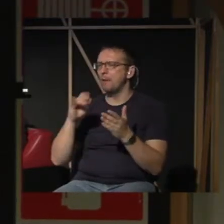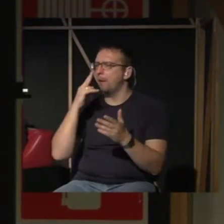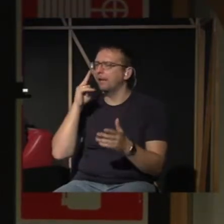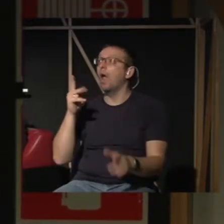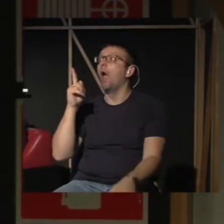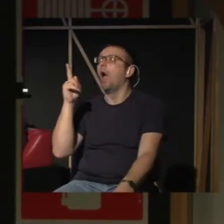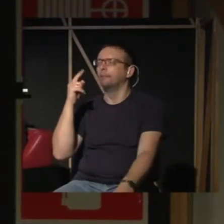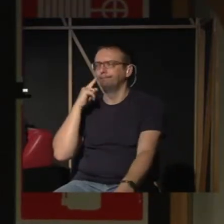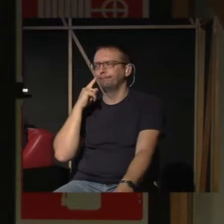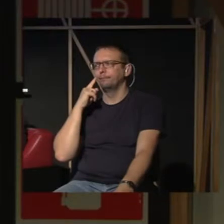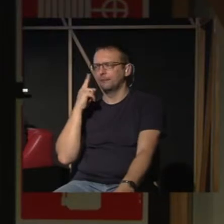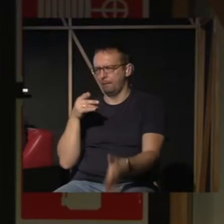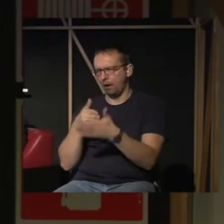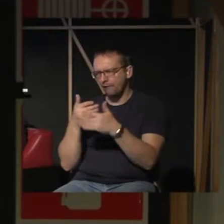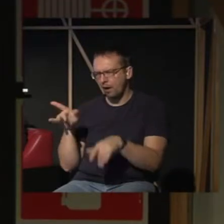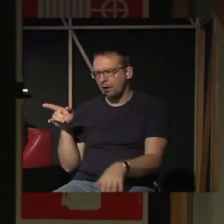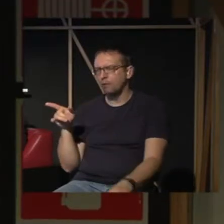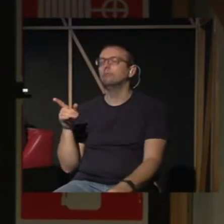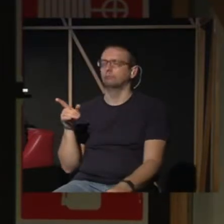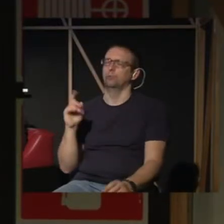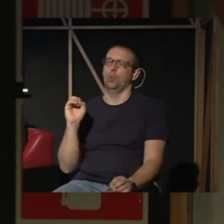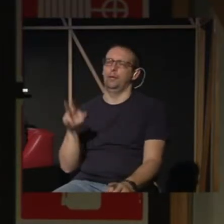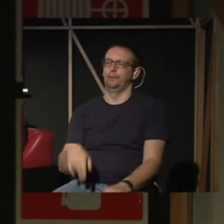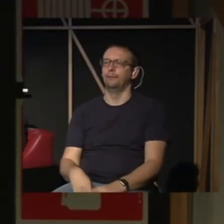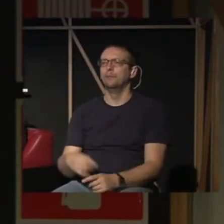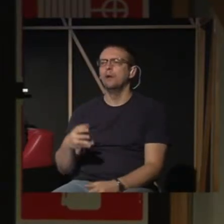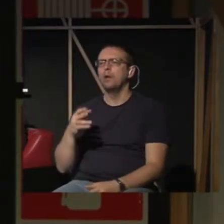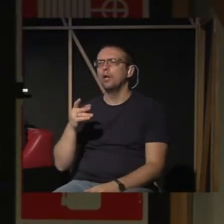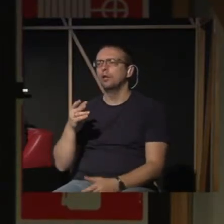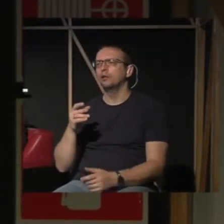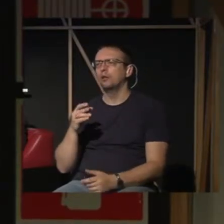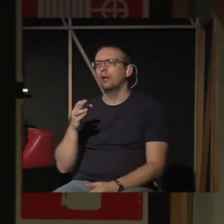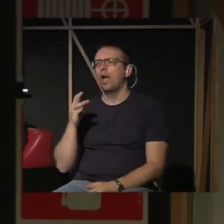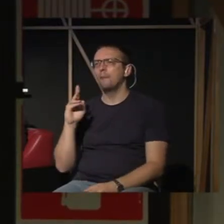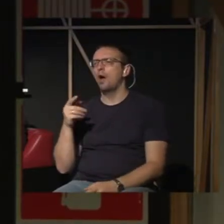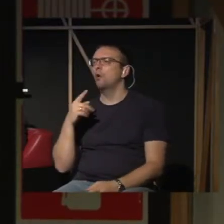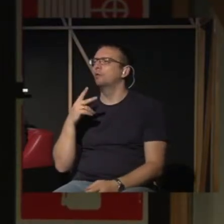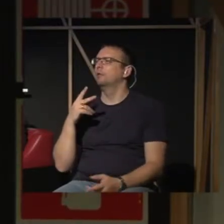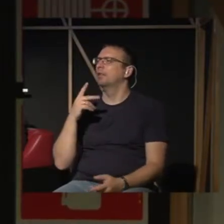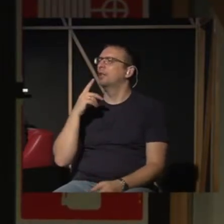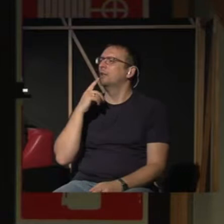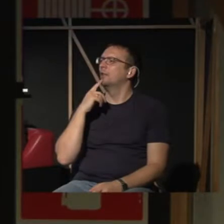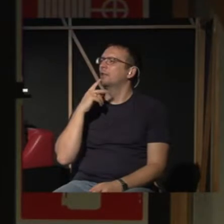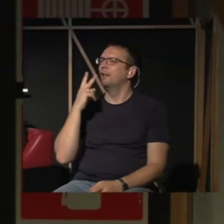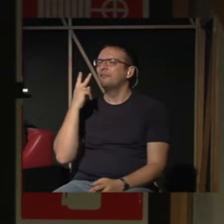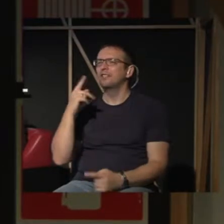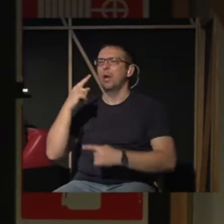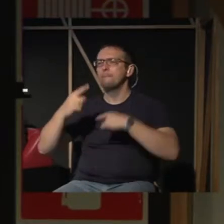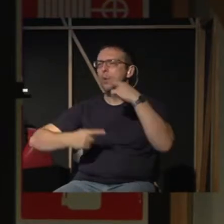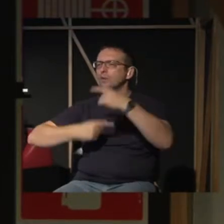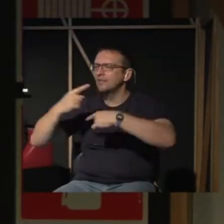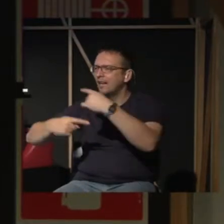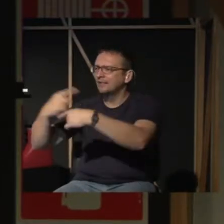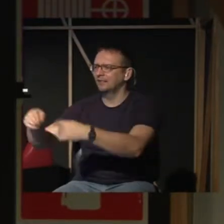mentioned, having an accessibility procedure that had the feedback in and the sign-off